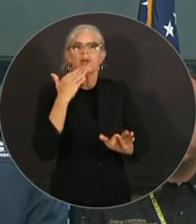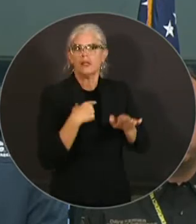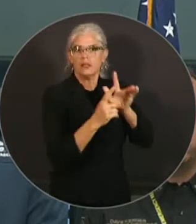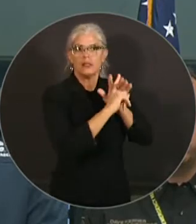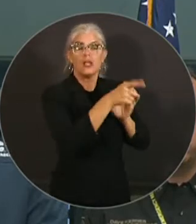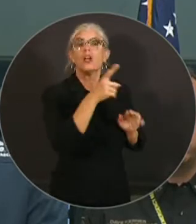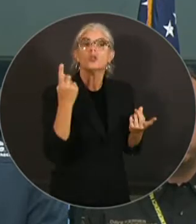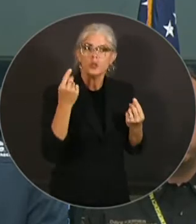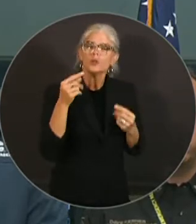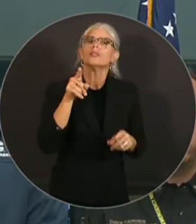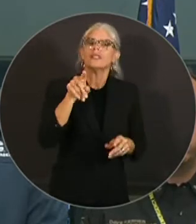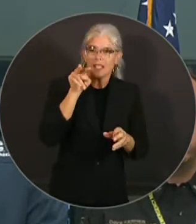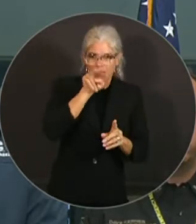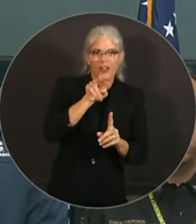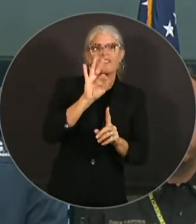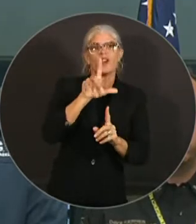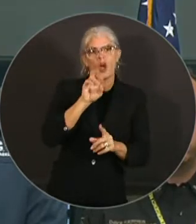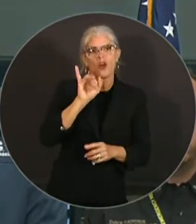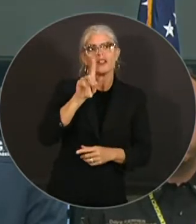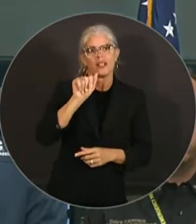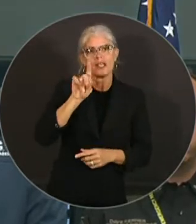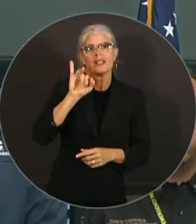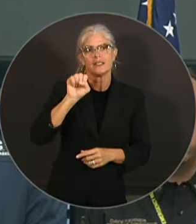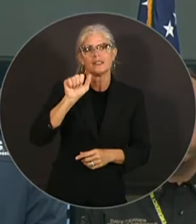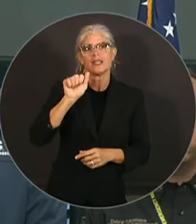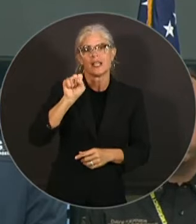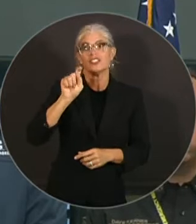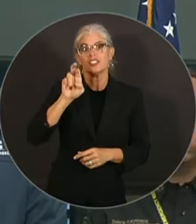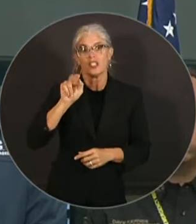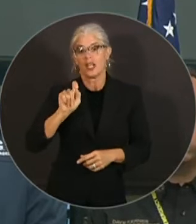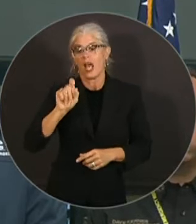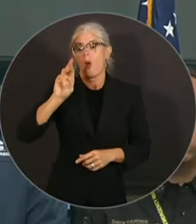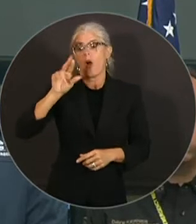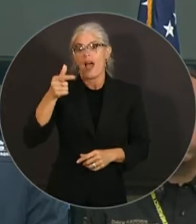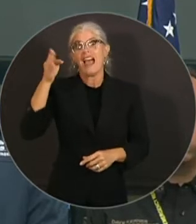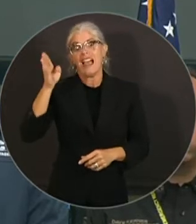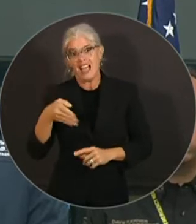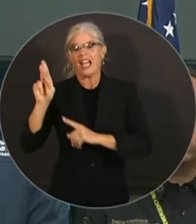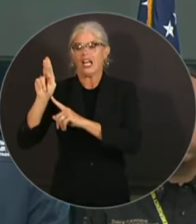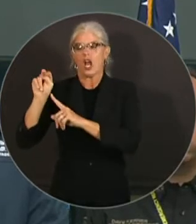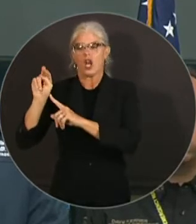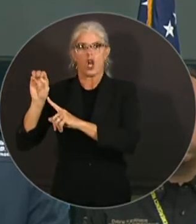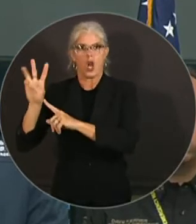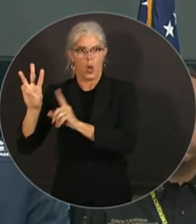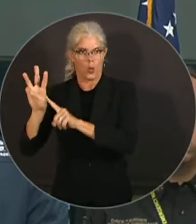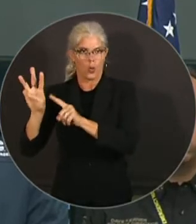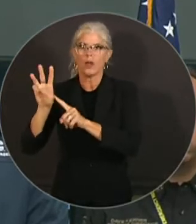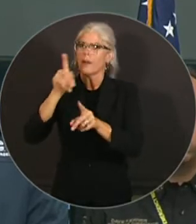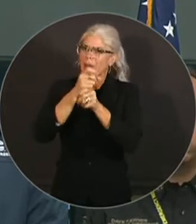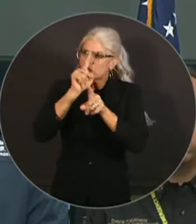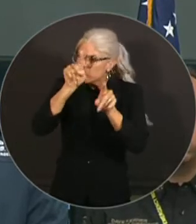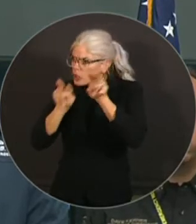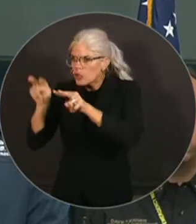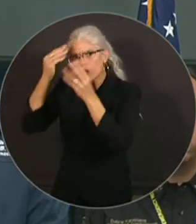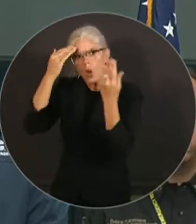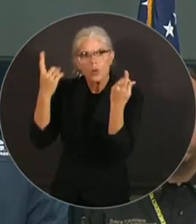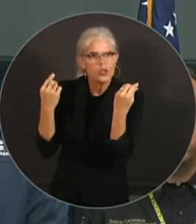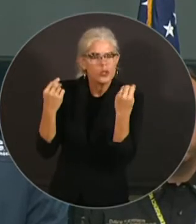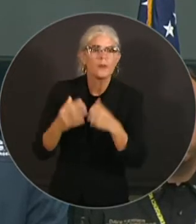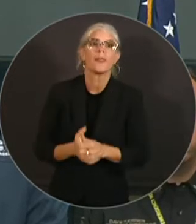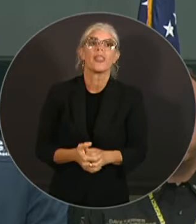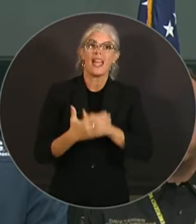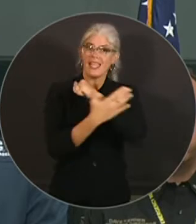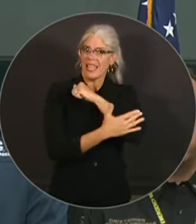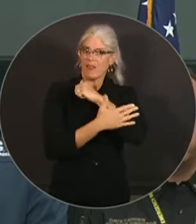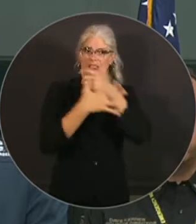floridadisaster.org/know. Again, keep your eyes out, keep your ears out for any of these evacuations. I know a lot of the counties have already issued that. I think you're going